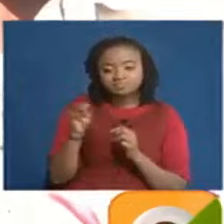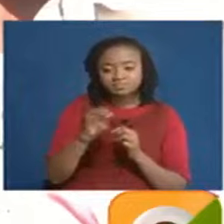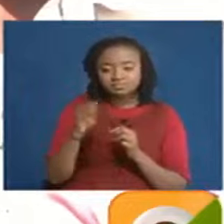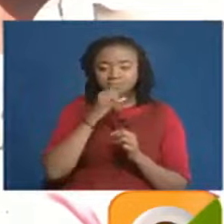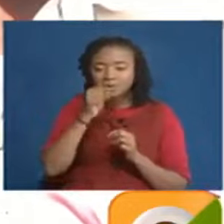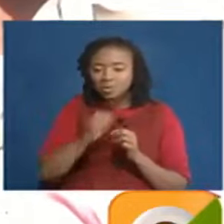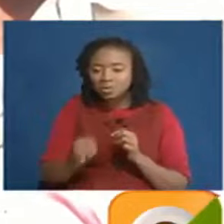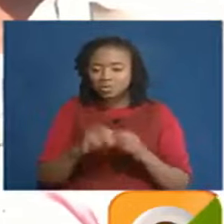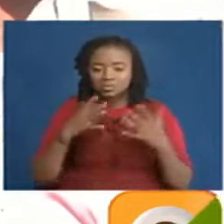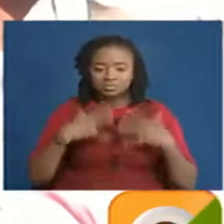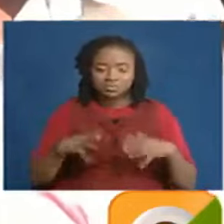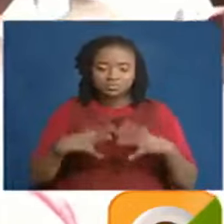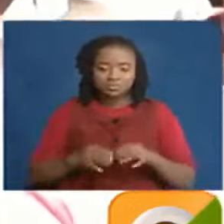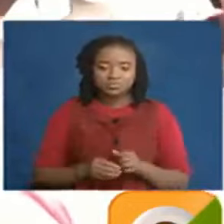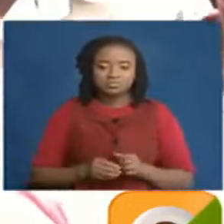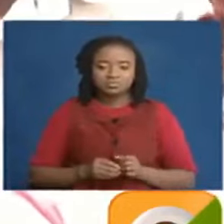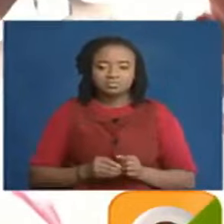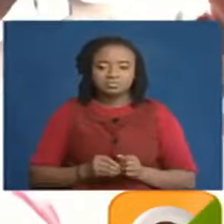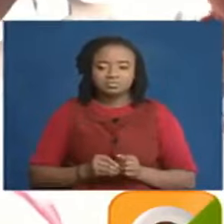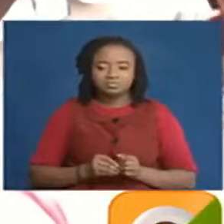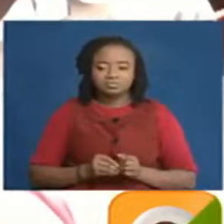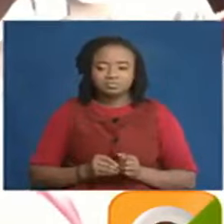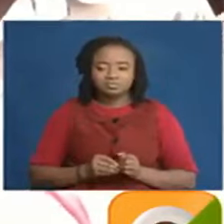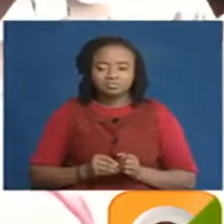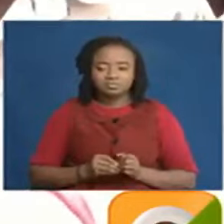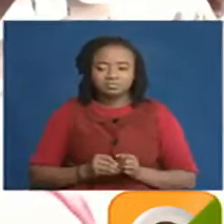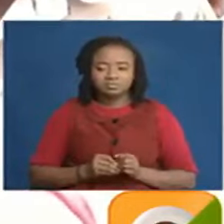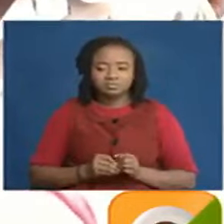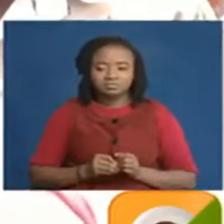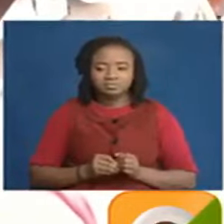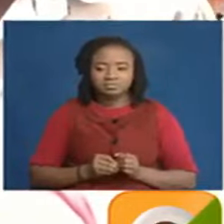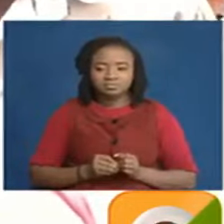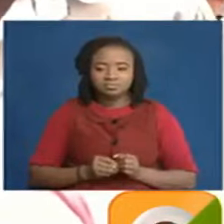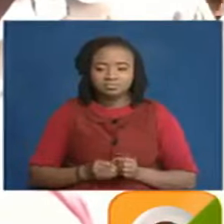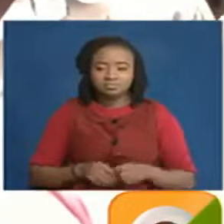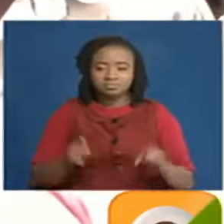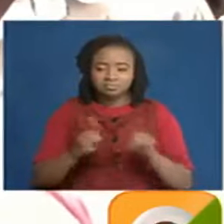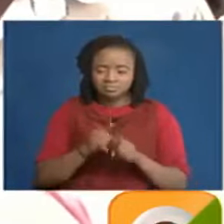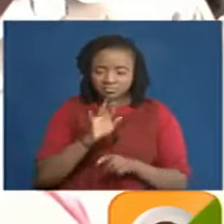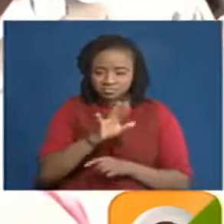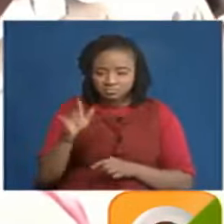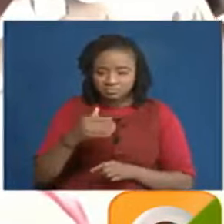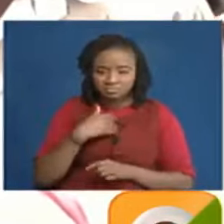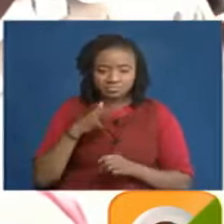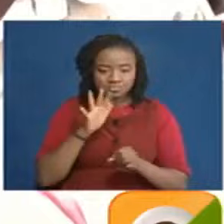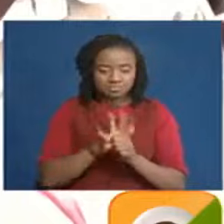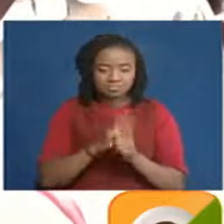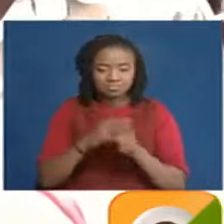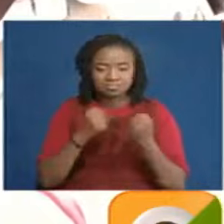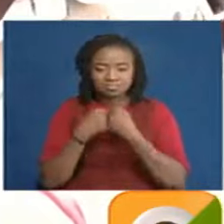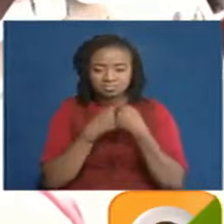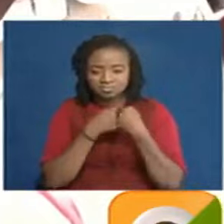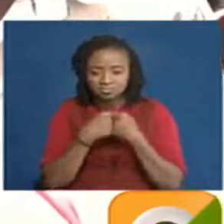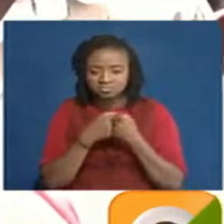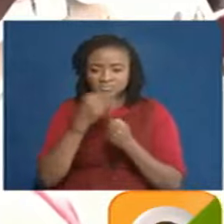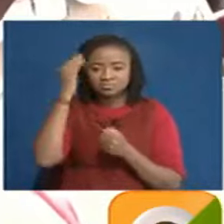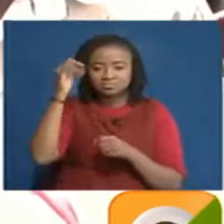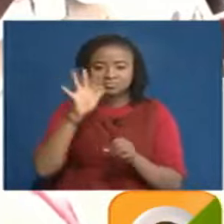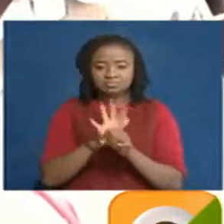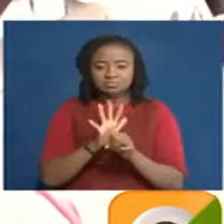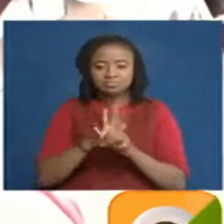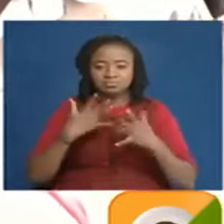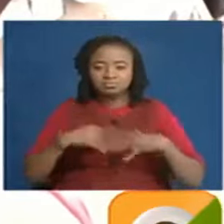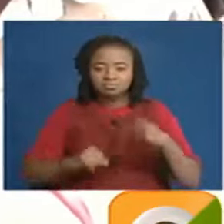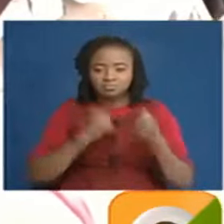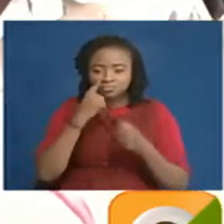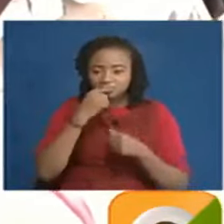elderly persons, and these older persons face a lot of challenges. You know, most people support them. They